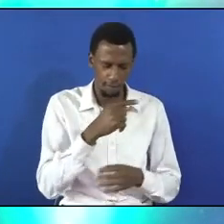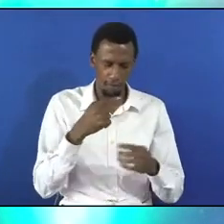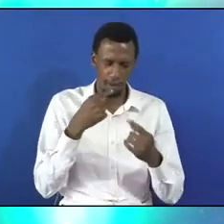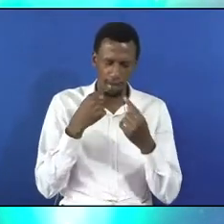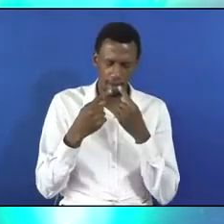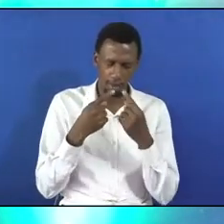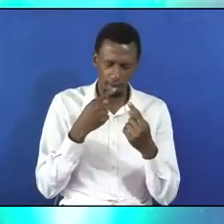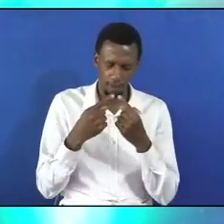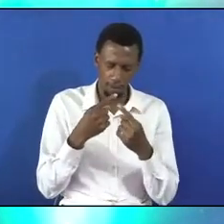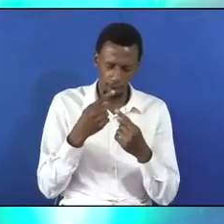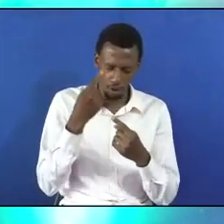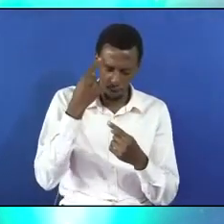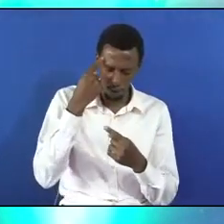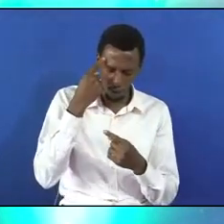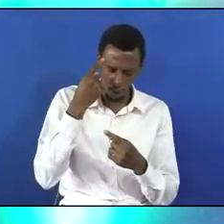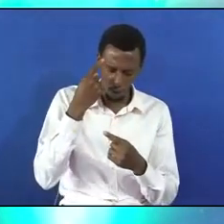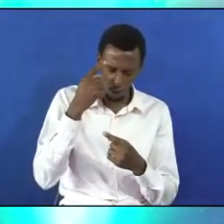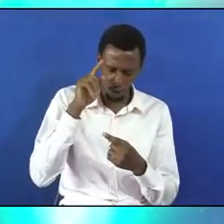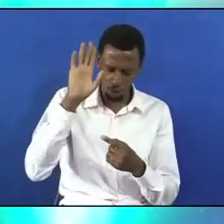holy oracles.